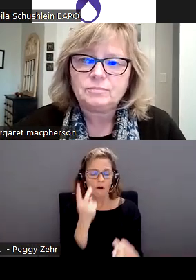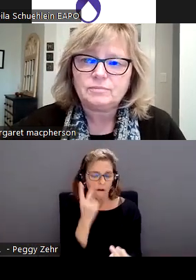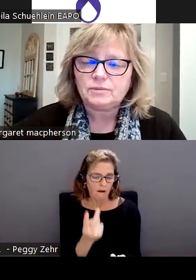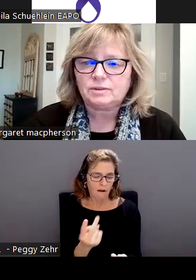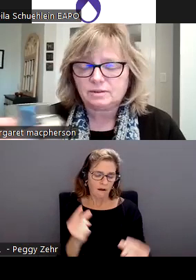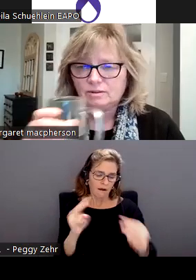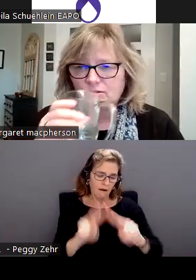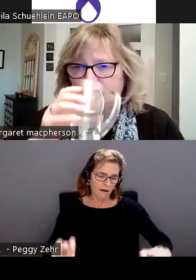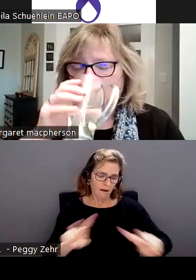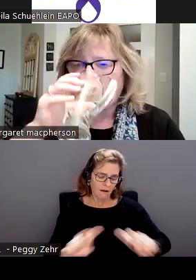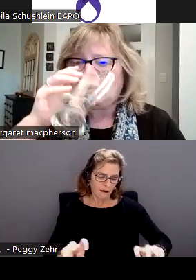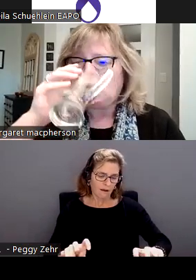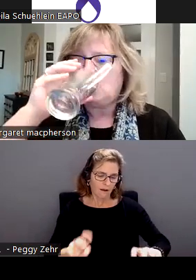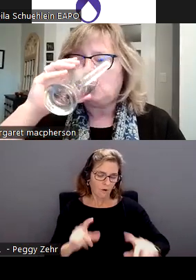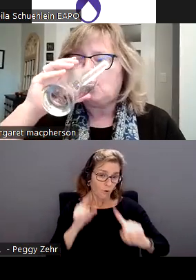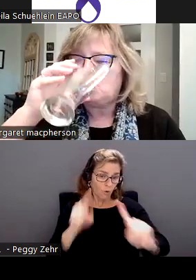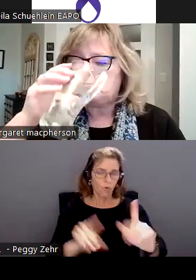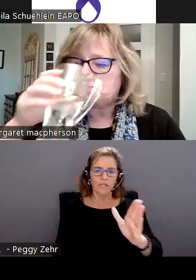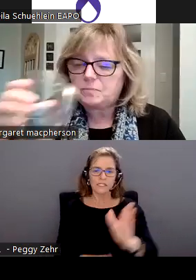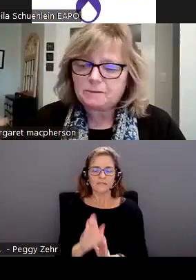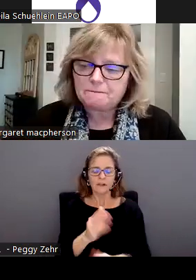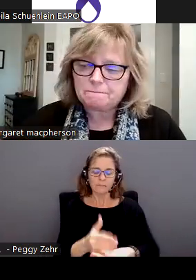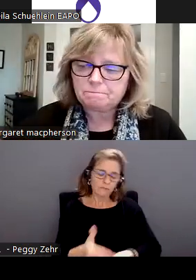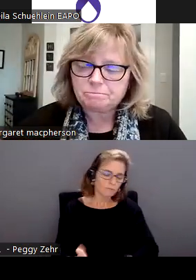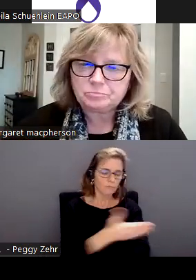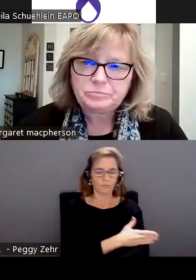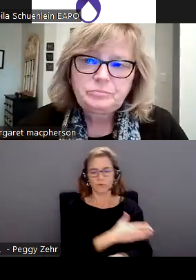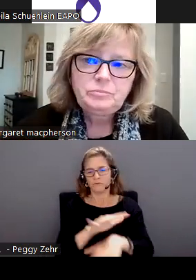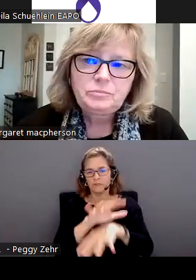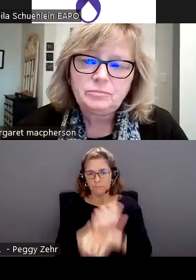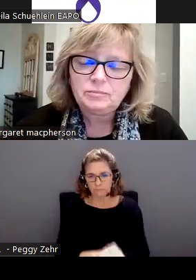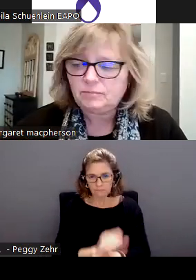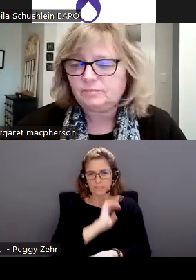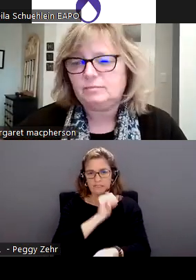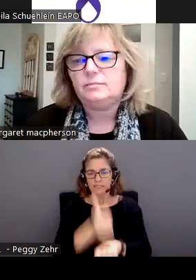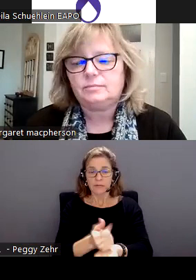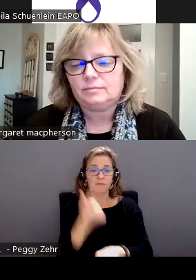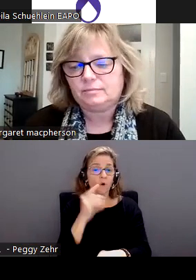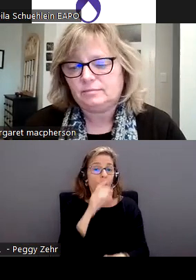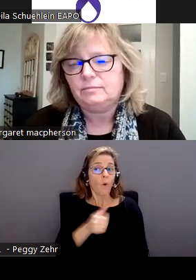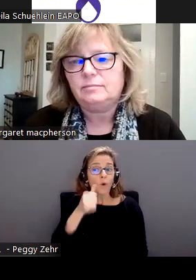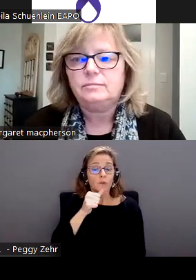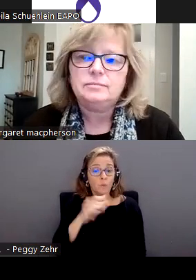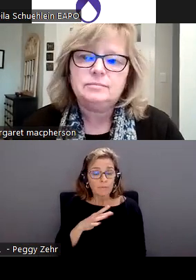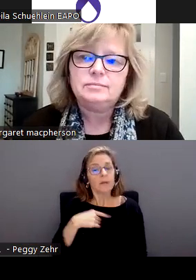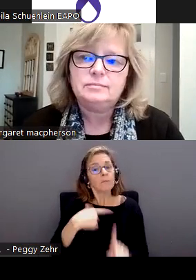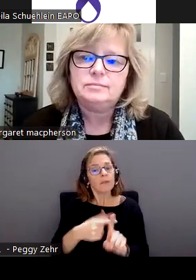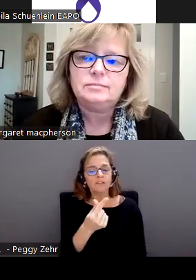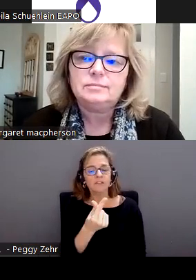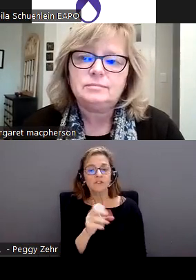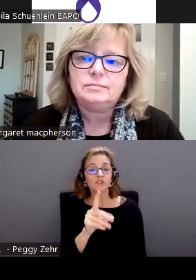develop enhanced practices and offer better support for older women and gender diverse people who are experiencing gender-based